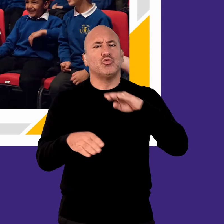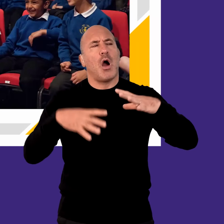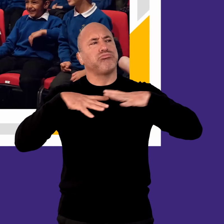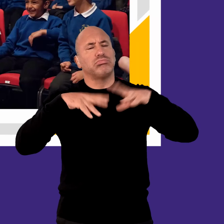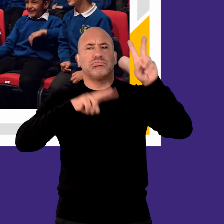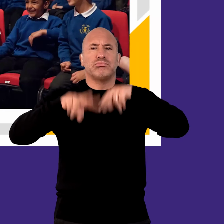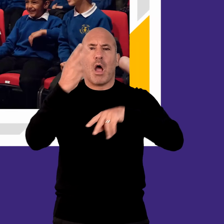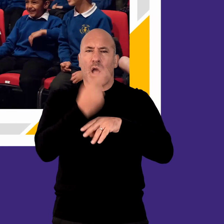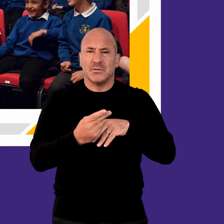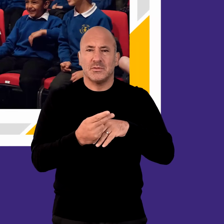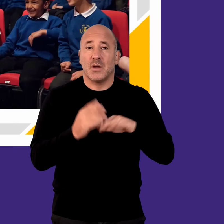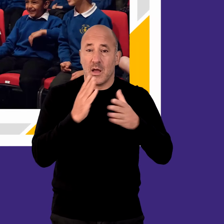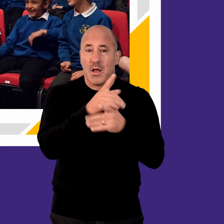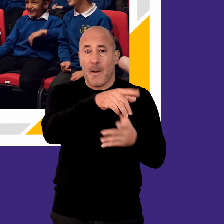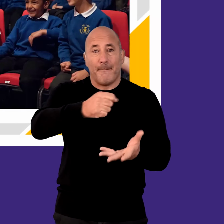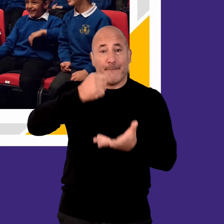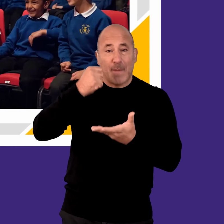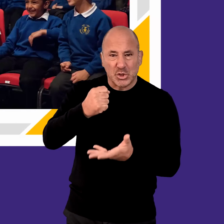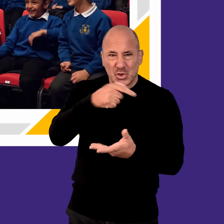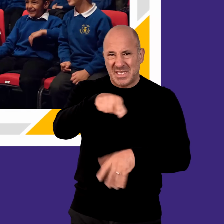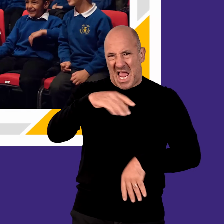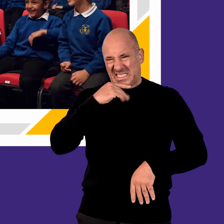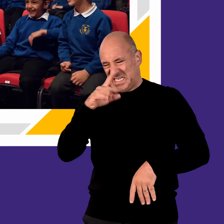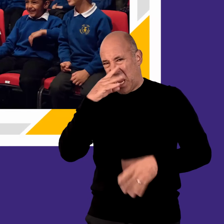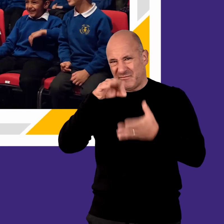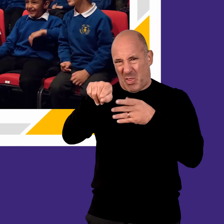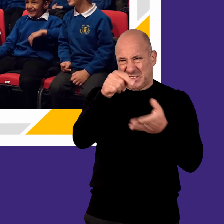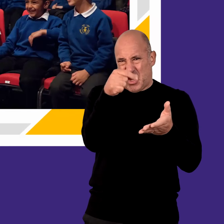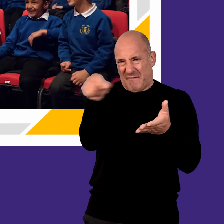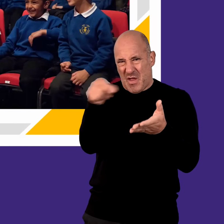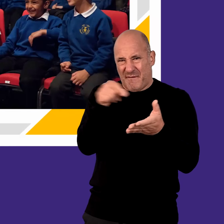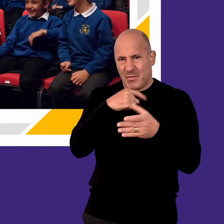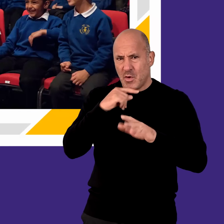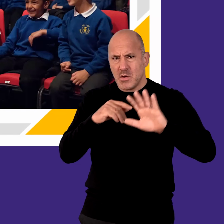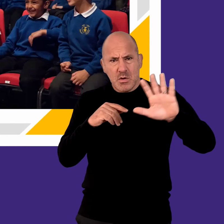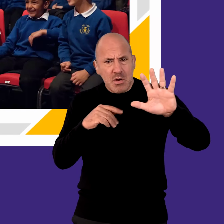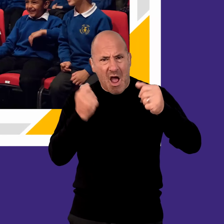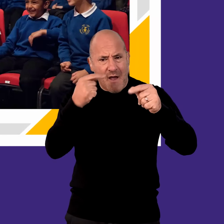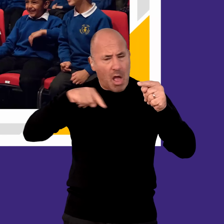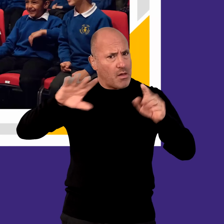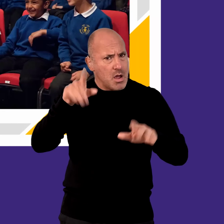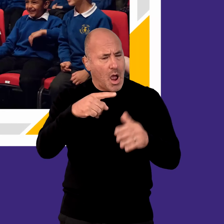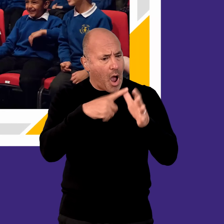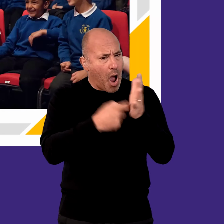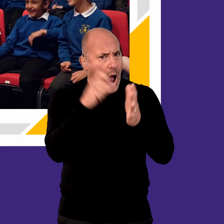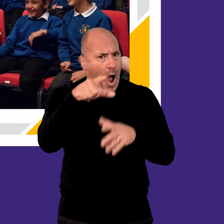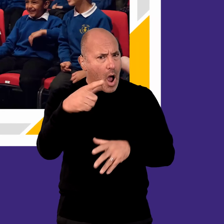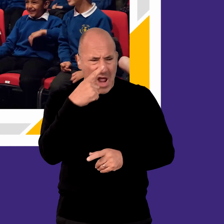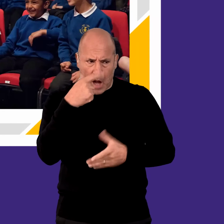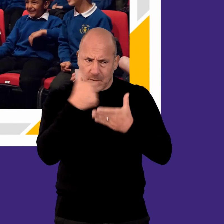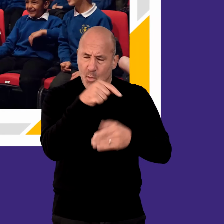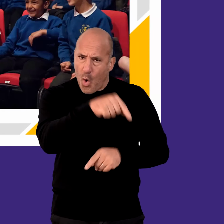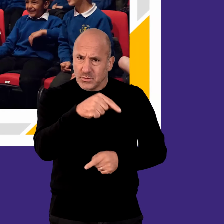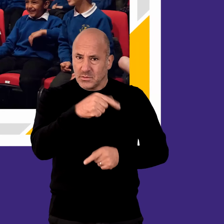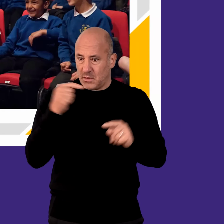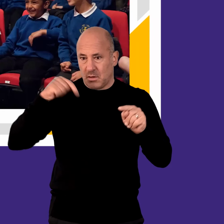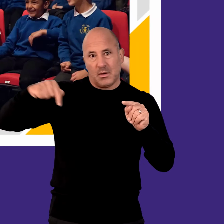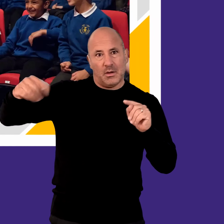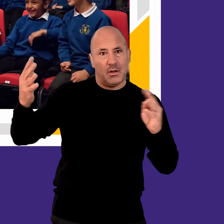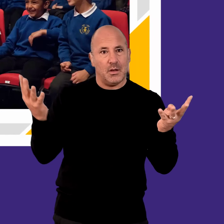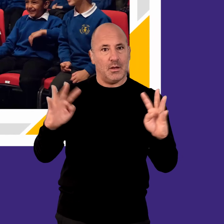and leisure. But actually, when they're looking at the budget, you know, crossing out things that they can't afford, we wanted to make sure there were